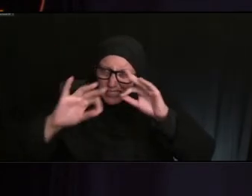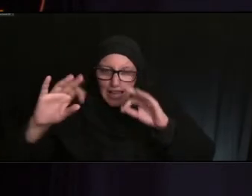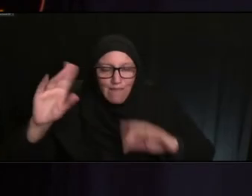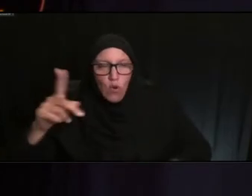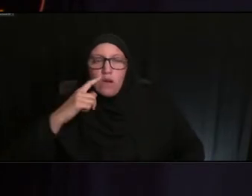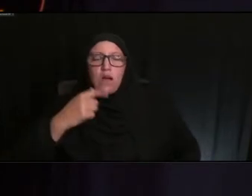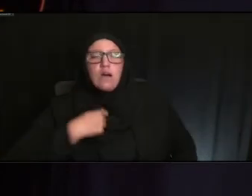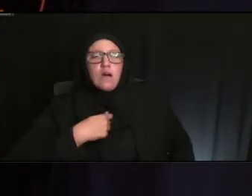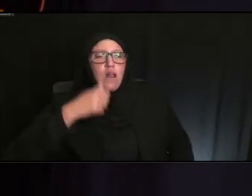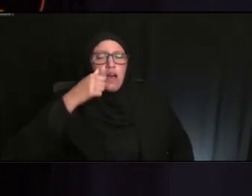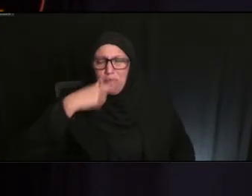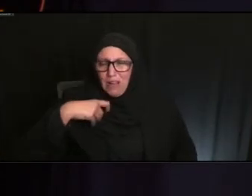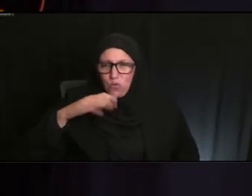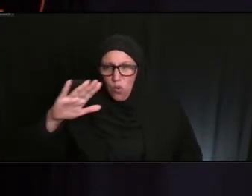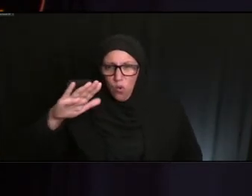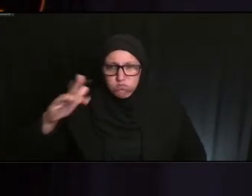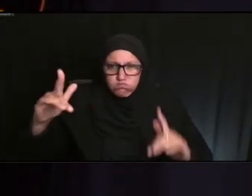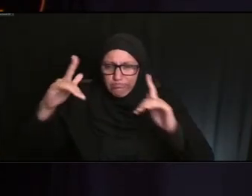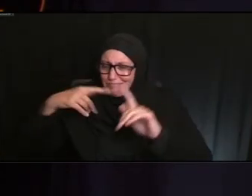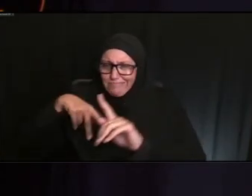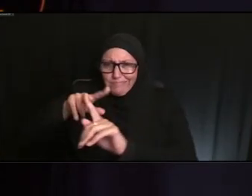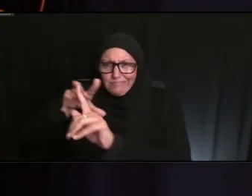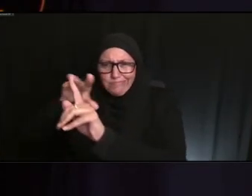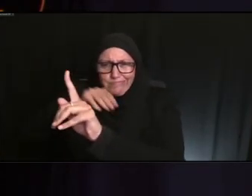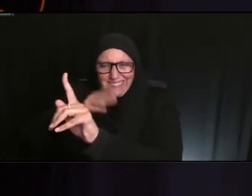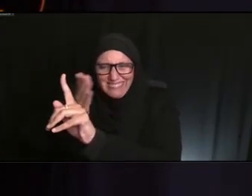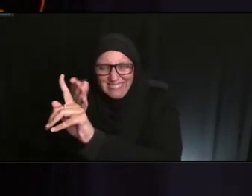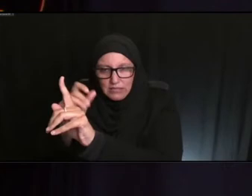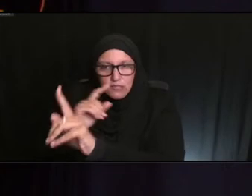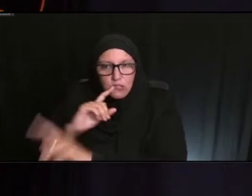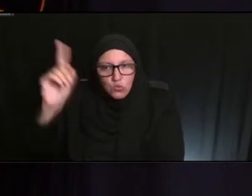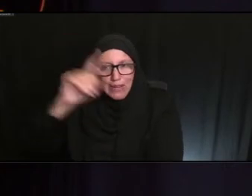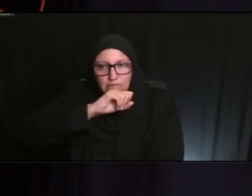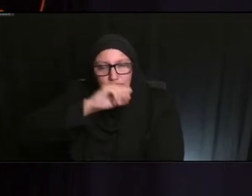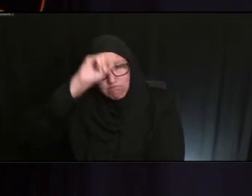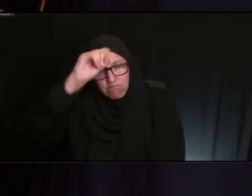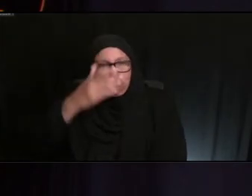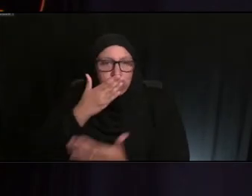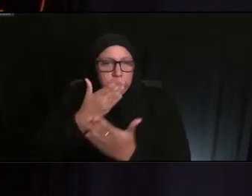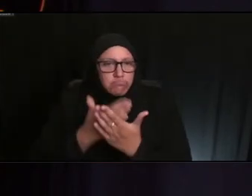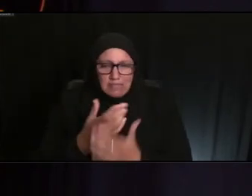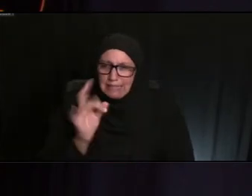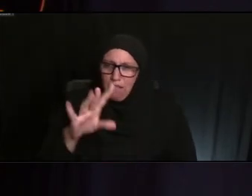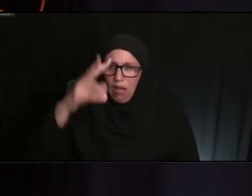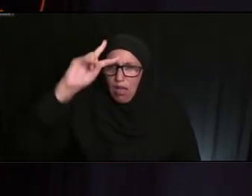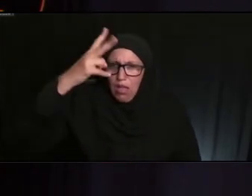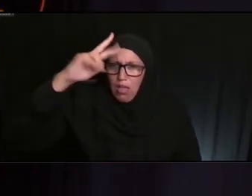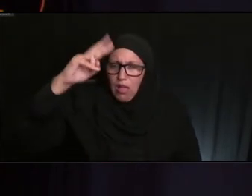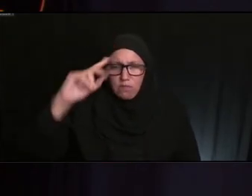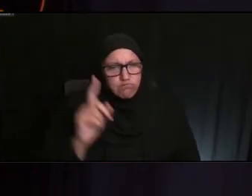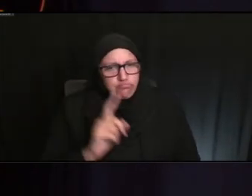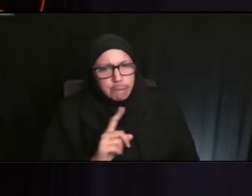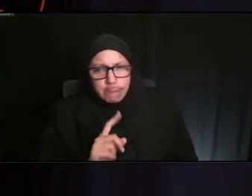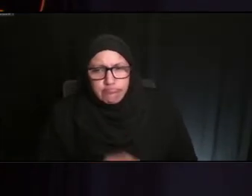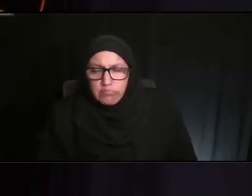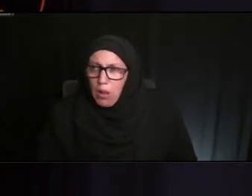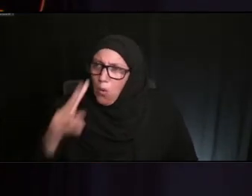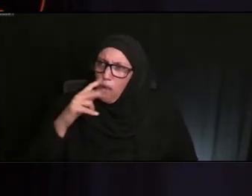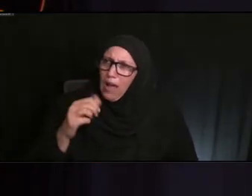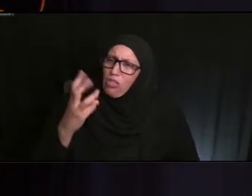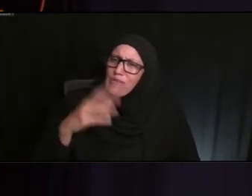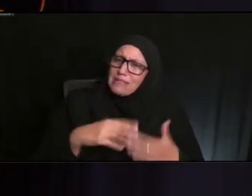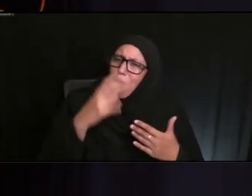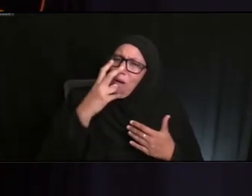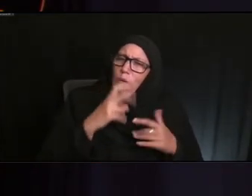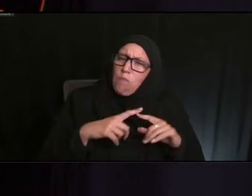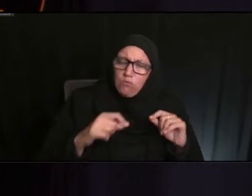They're astrophysicists that specialize in the study of the moon. Everyone becomes, that looks like a three-day moon.